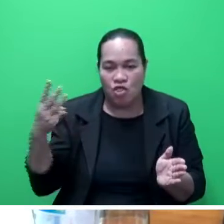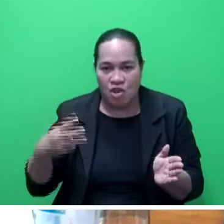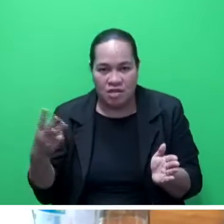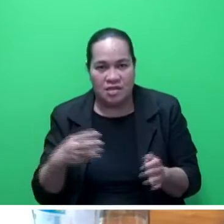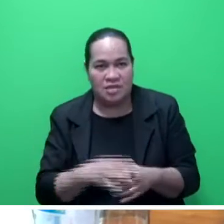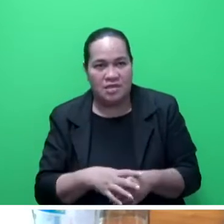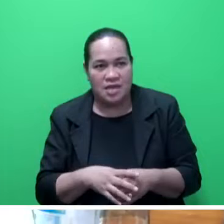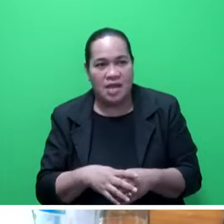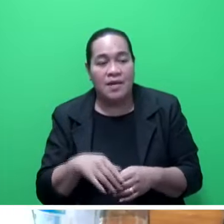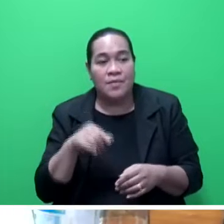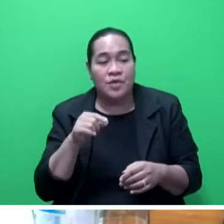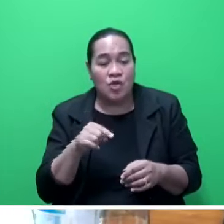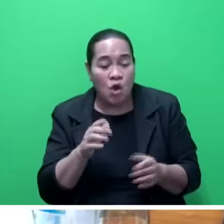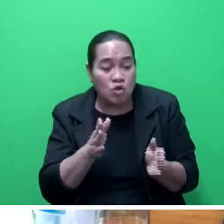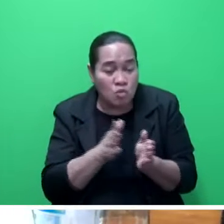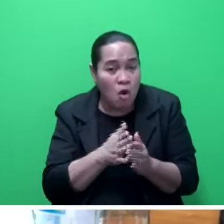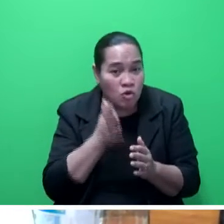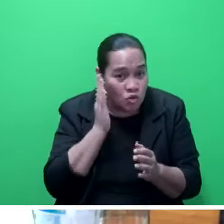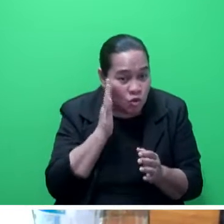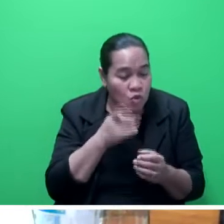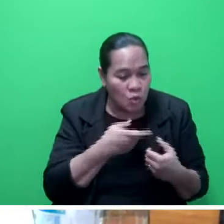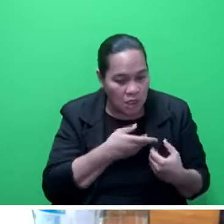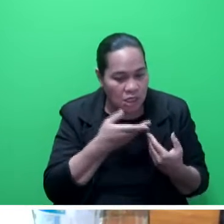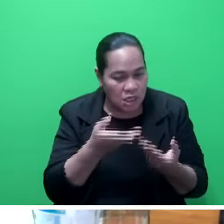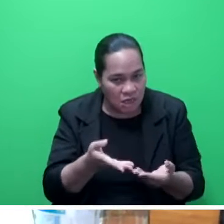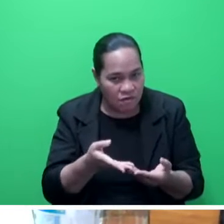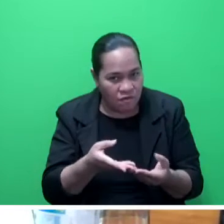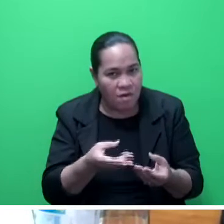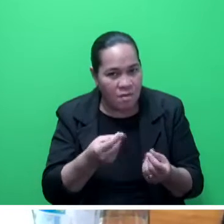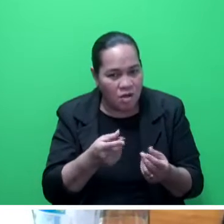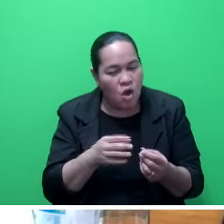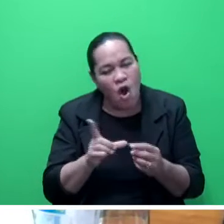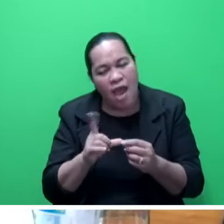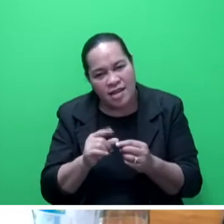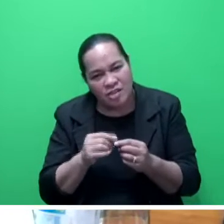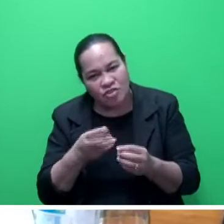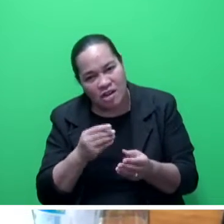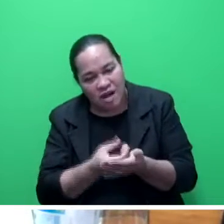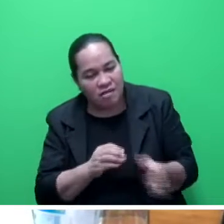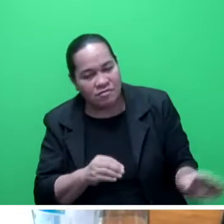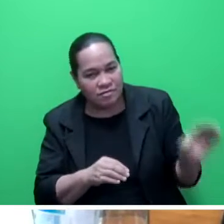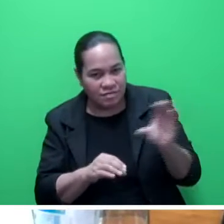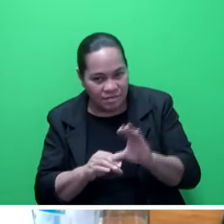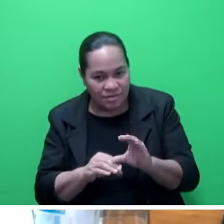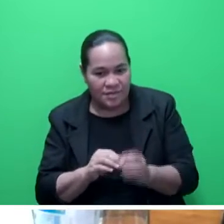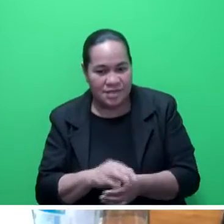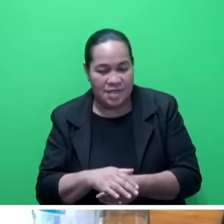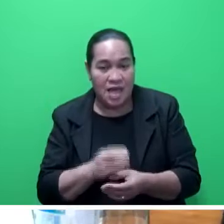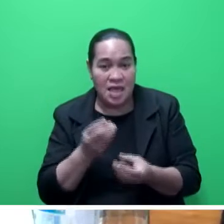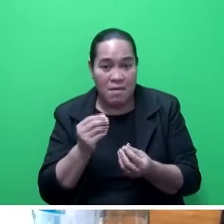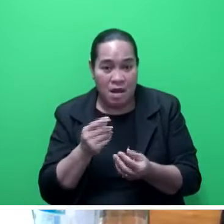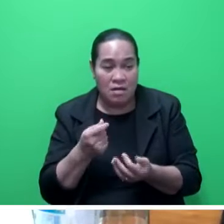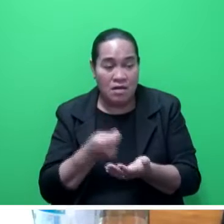capita basis, with smaller schools provided with a baseline or additional grant. The amount of grant provided per